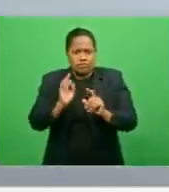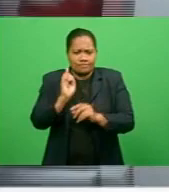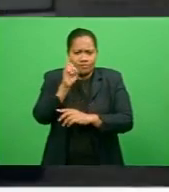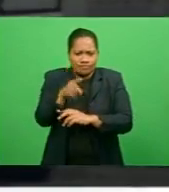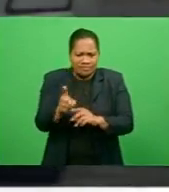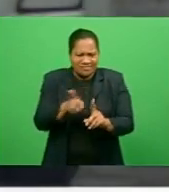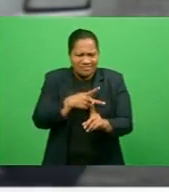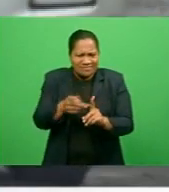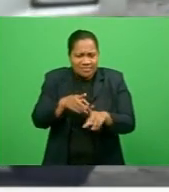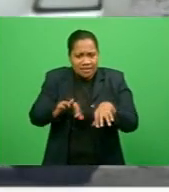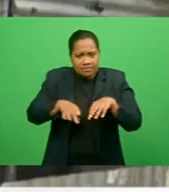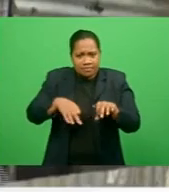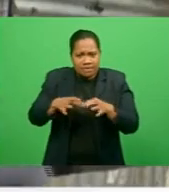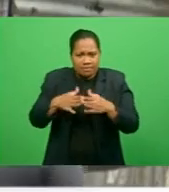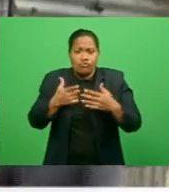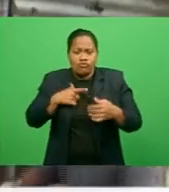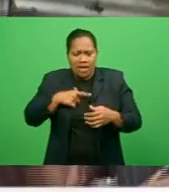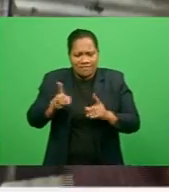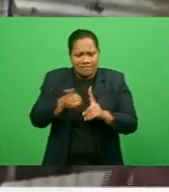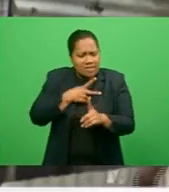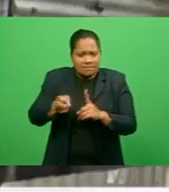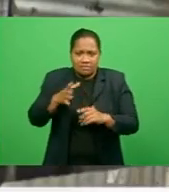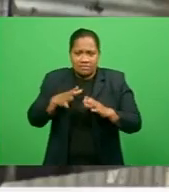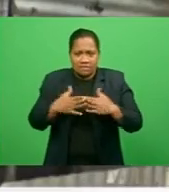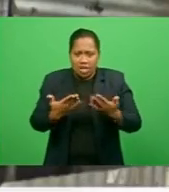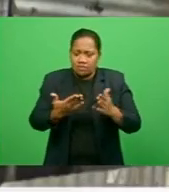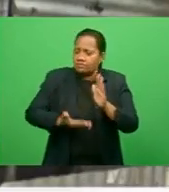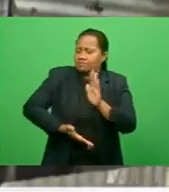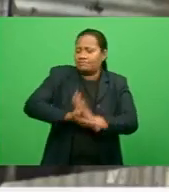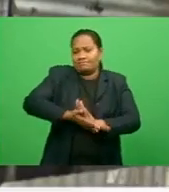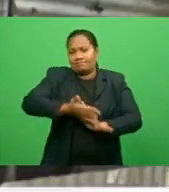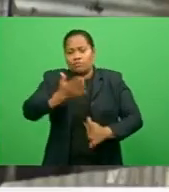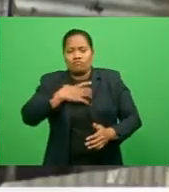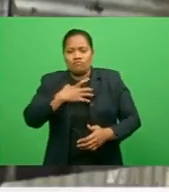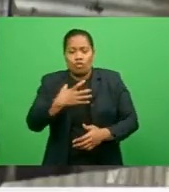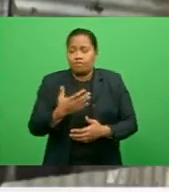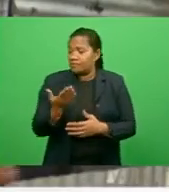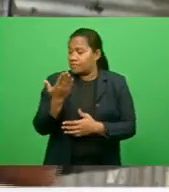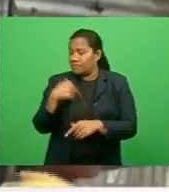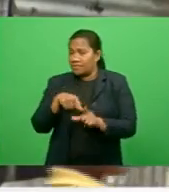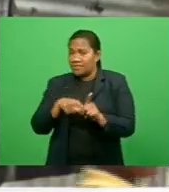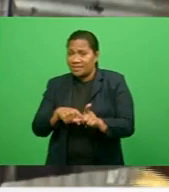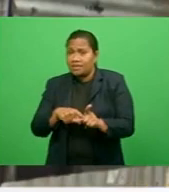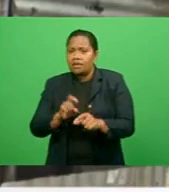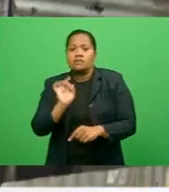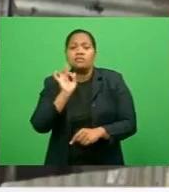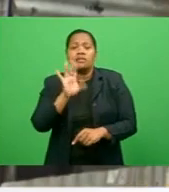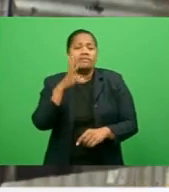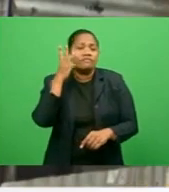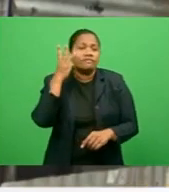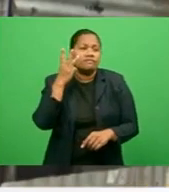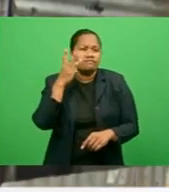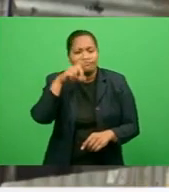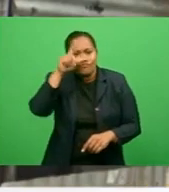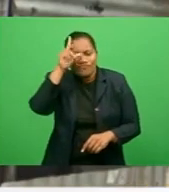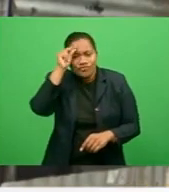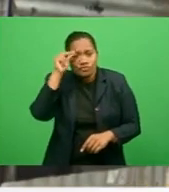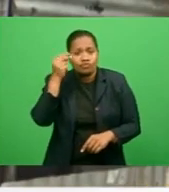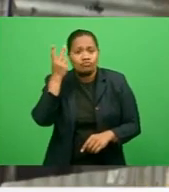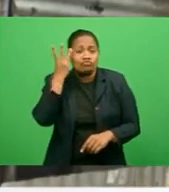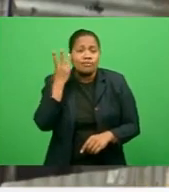has reached worrying heights. As you see, just for last year alone, 10 Fijian women died from